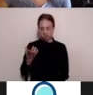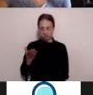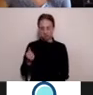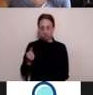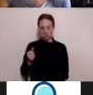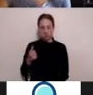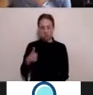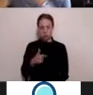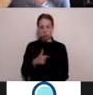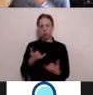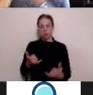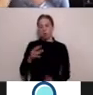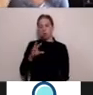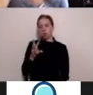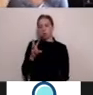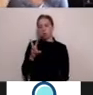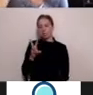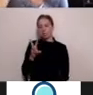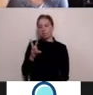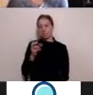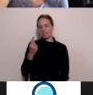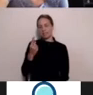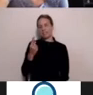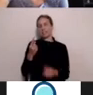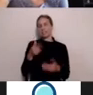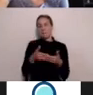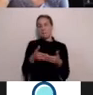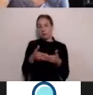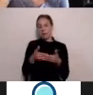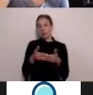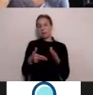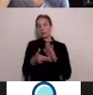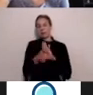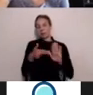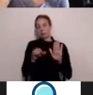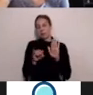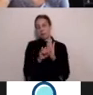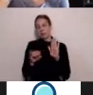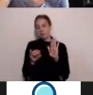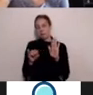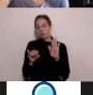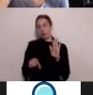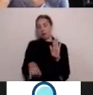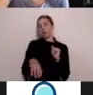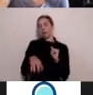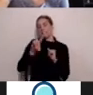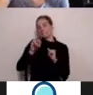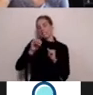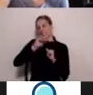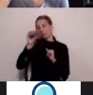we're now at 60% of infants with SMA being identified by newborn screening, which means that there's another